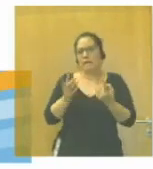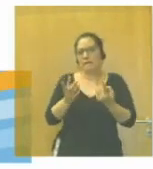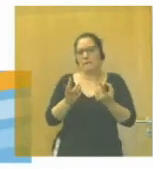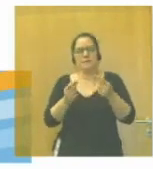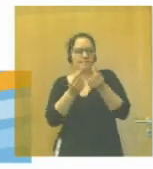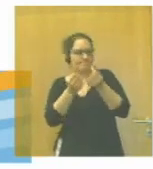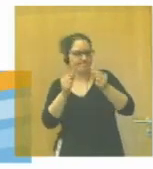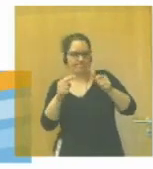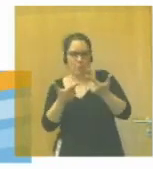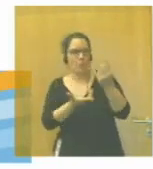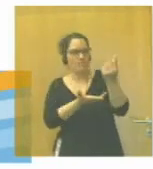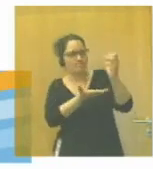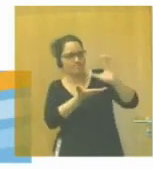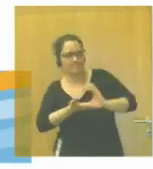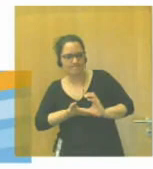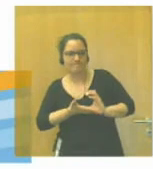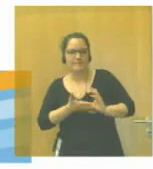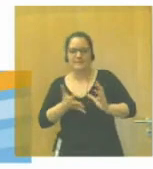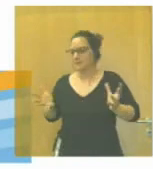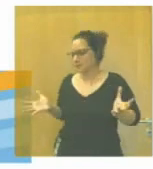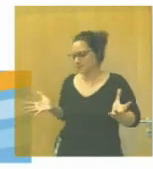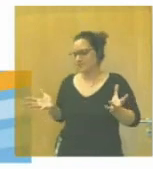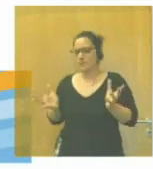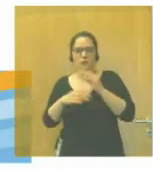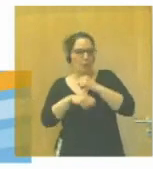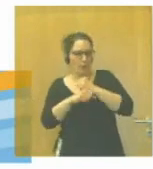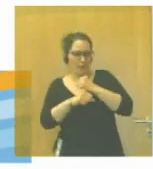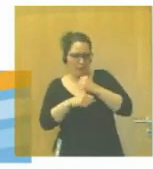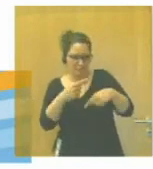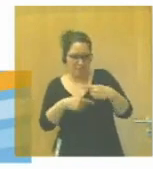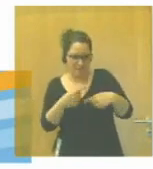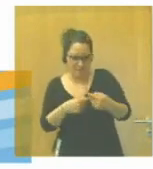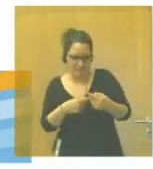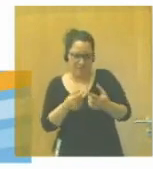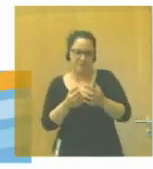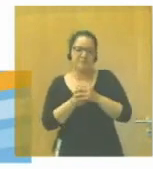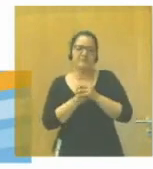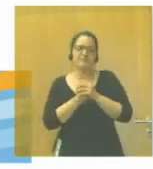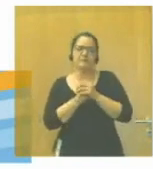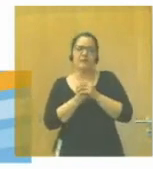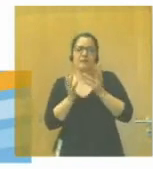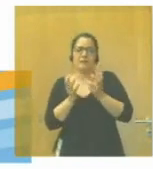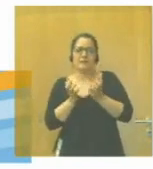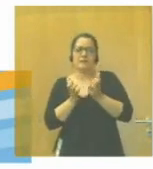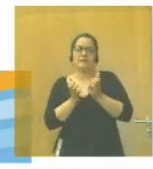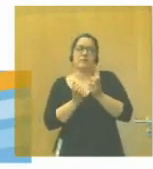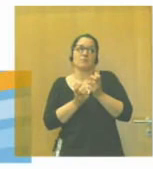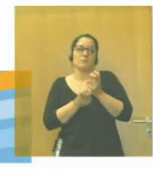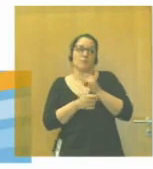disappears, that the outcomes disappear. And we have to communicate the results in clear language and scale